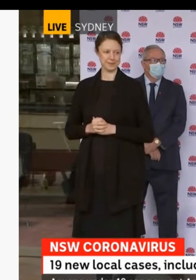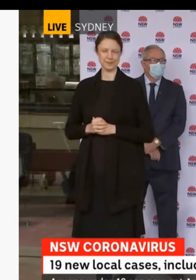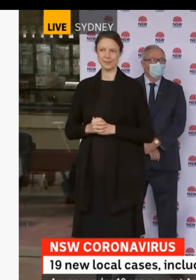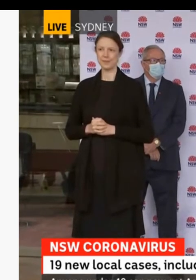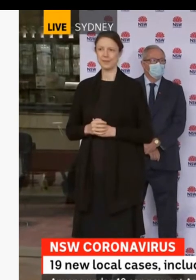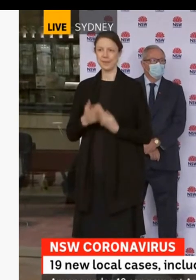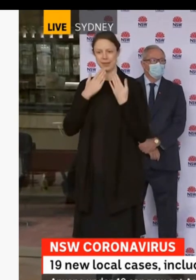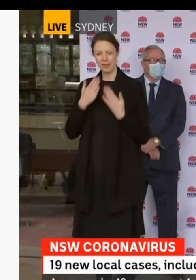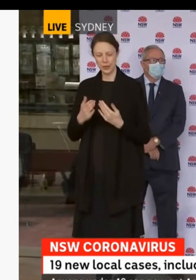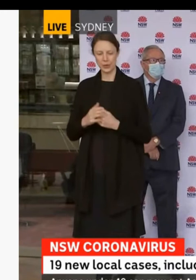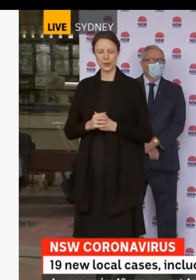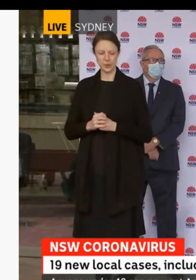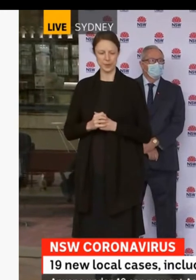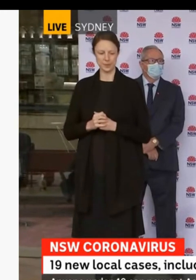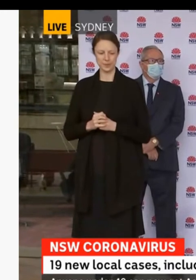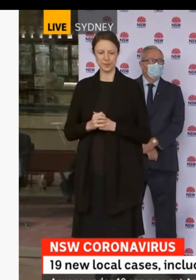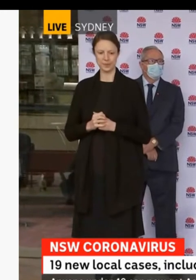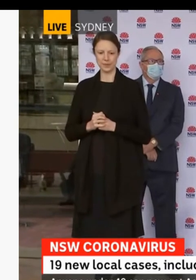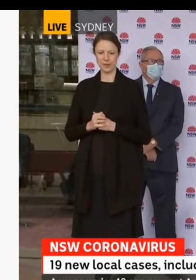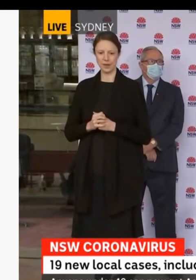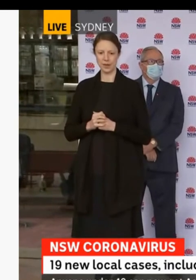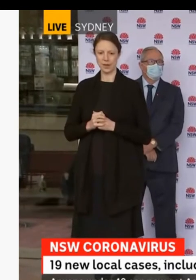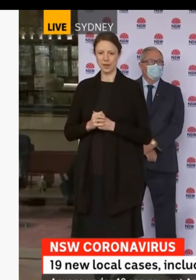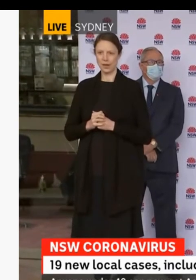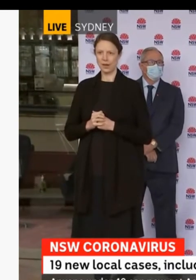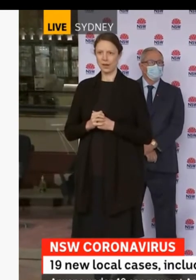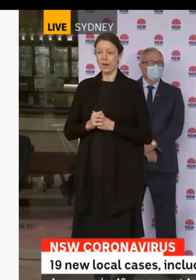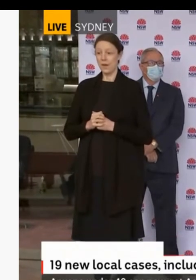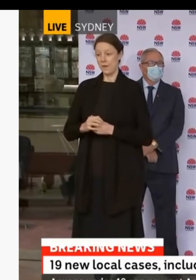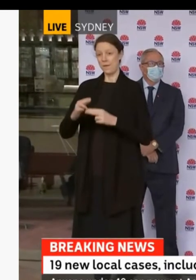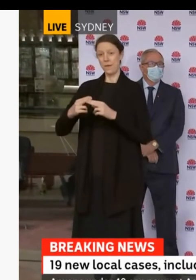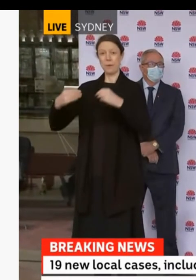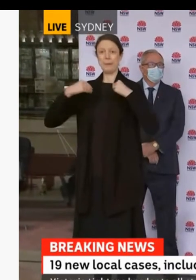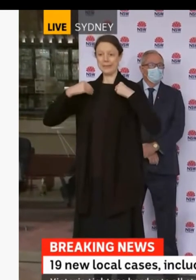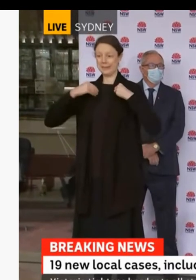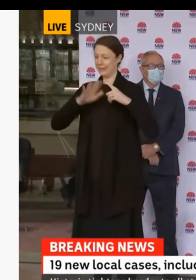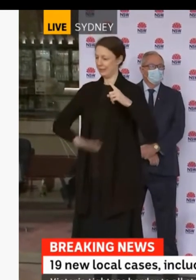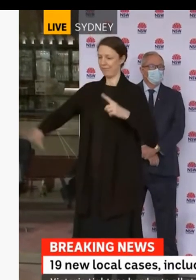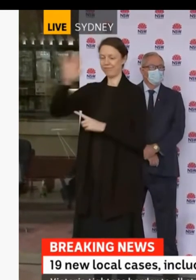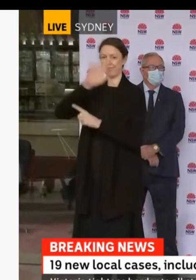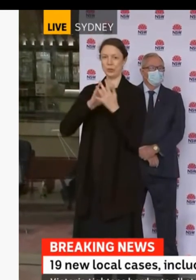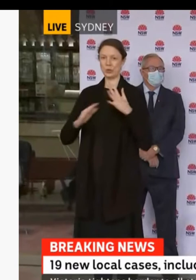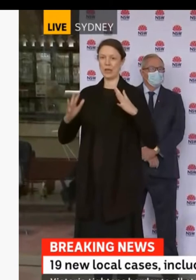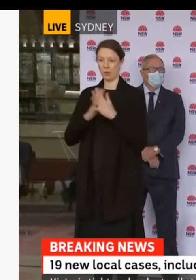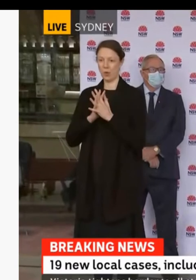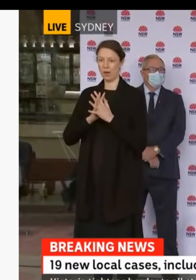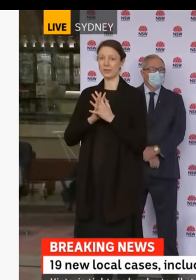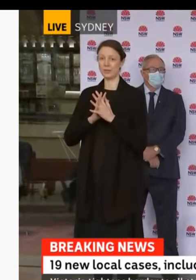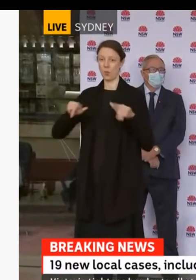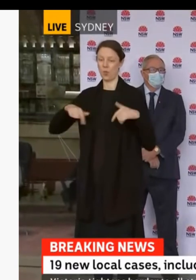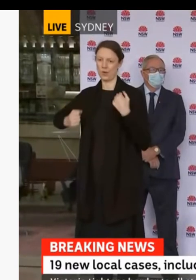Thanks Kerry. Well, our message today to every business and every person right across New South Wales is that we've got your back.